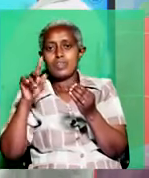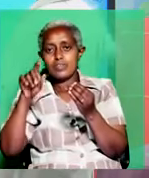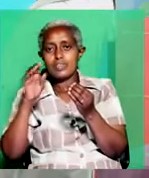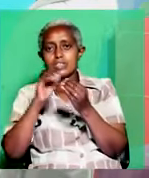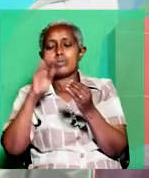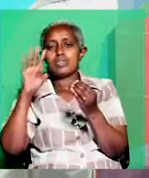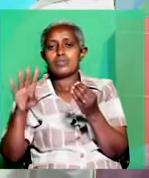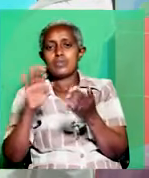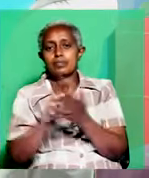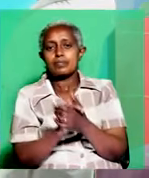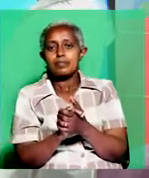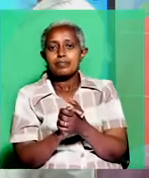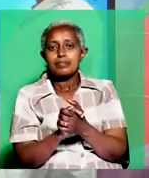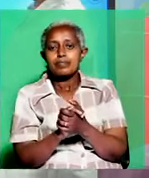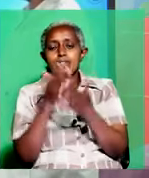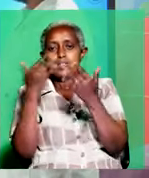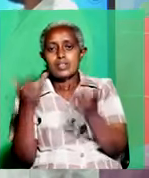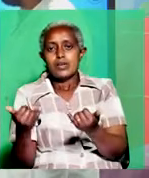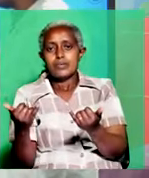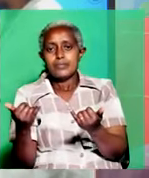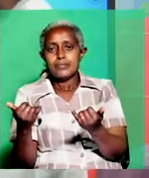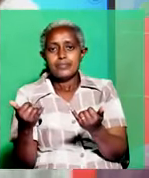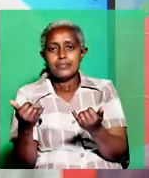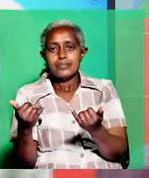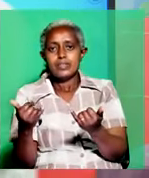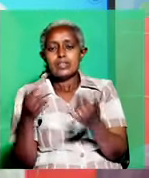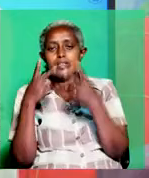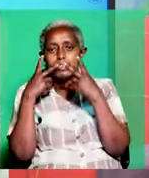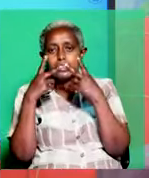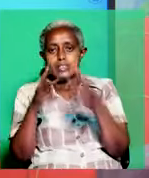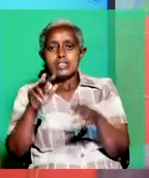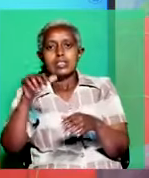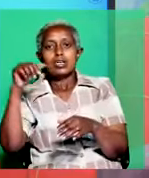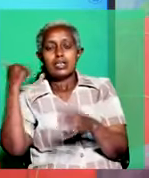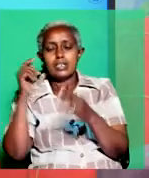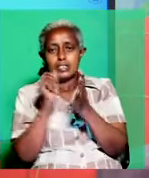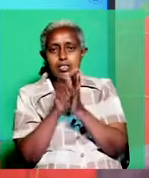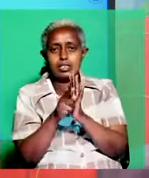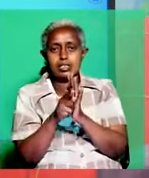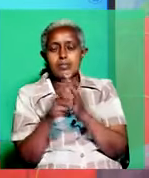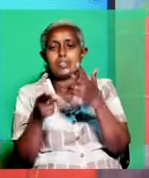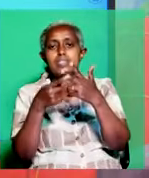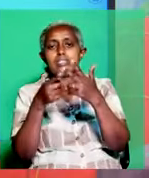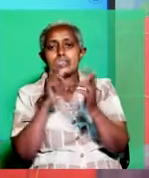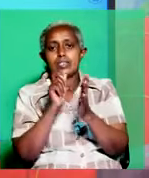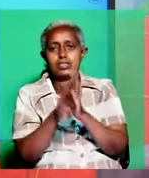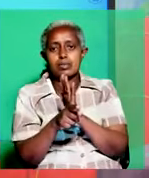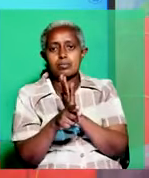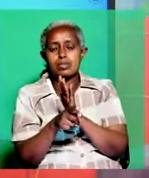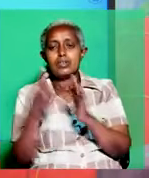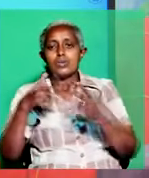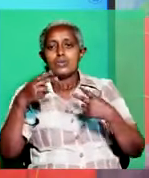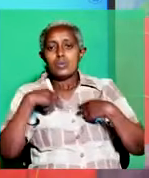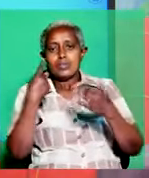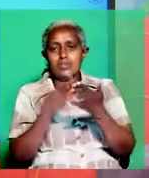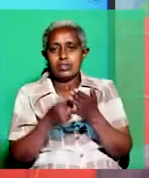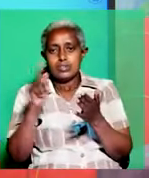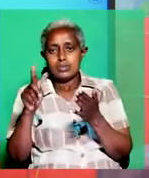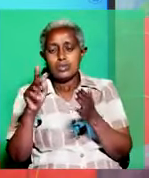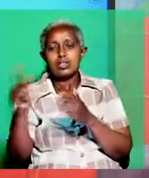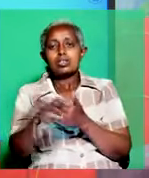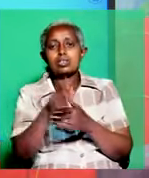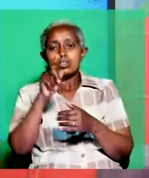4. Now, let's see another example, third example. We have this one.